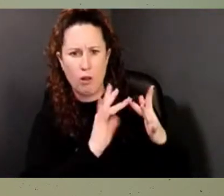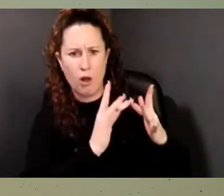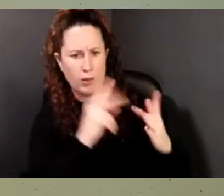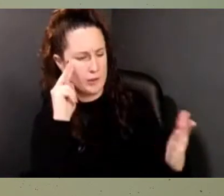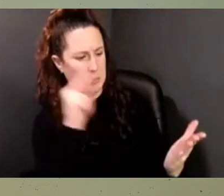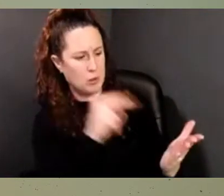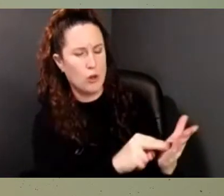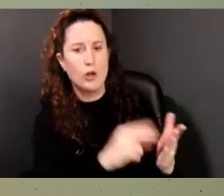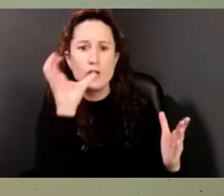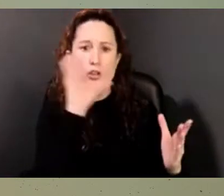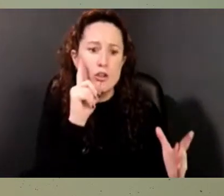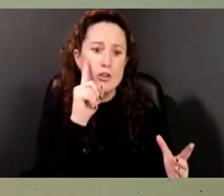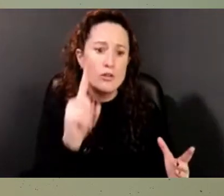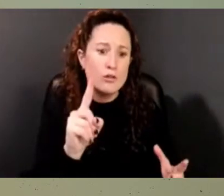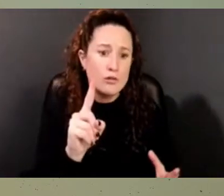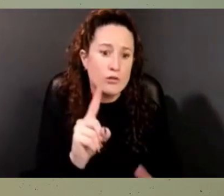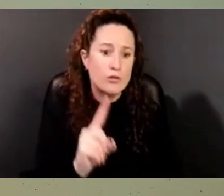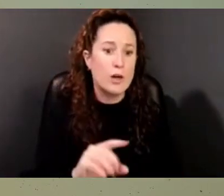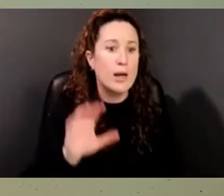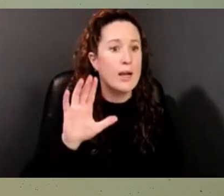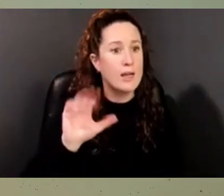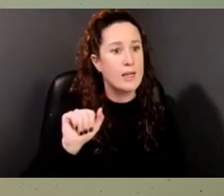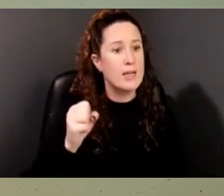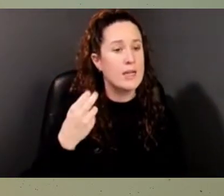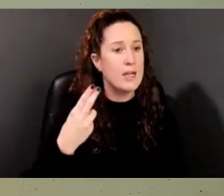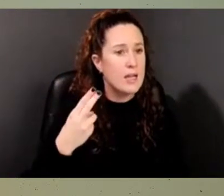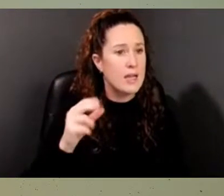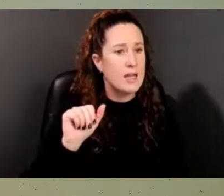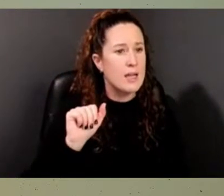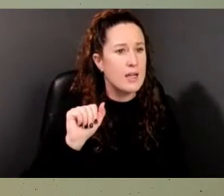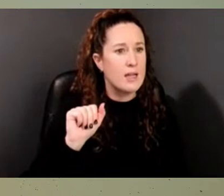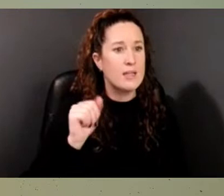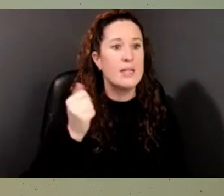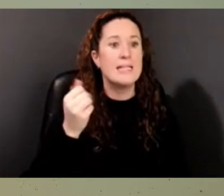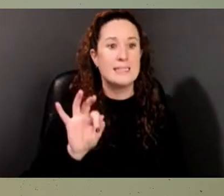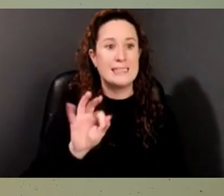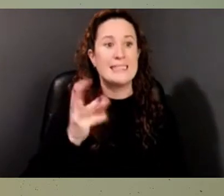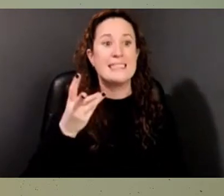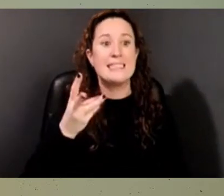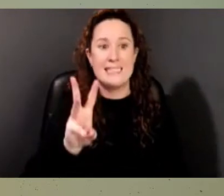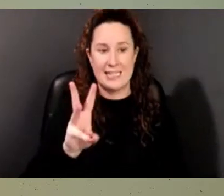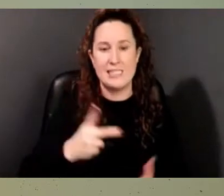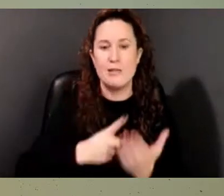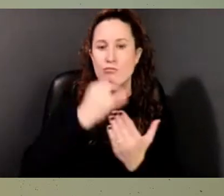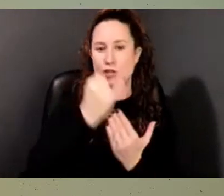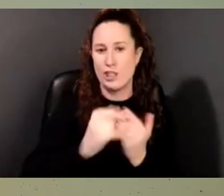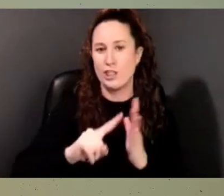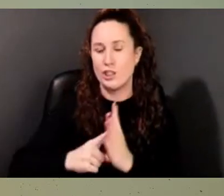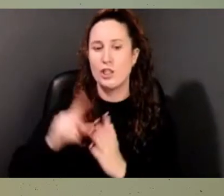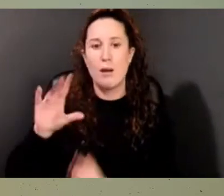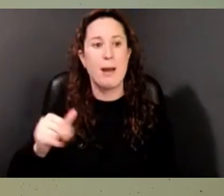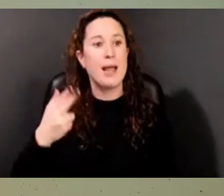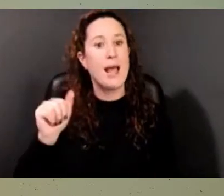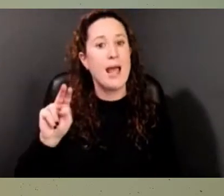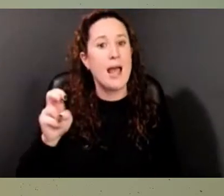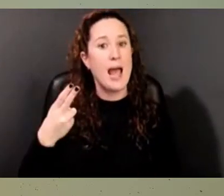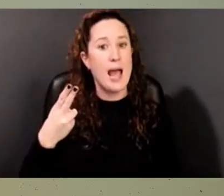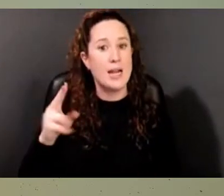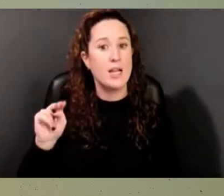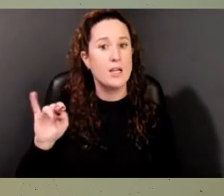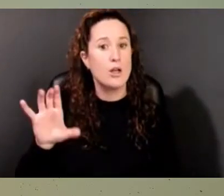search #1619 Project that was started by Hannah Nicole Jones and the New York Times in